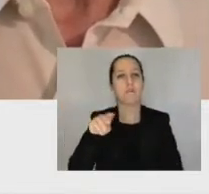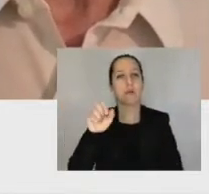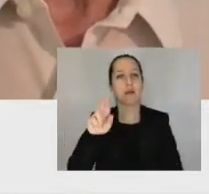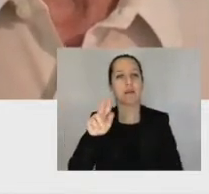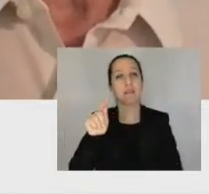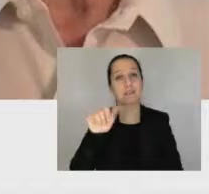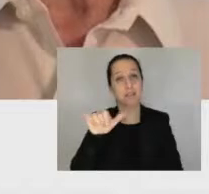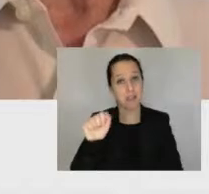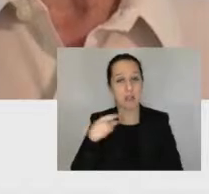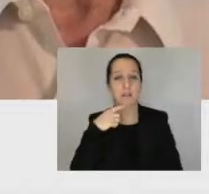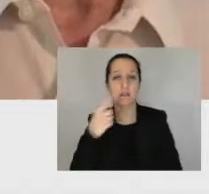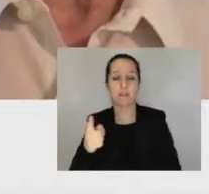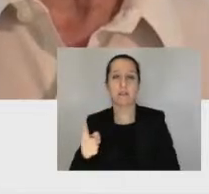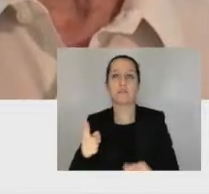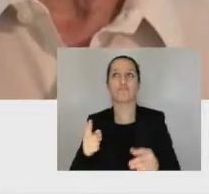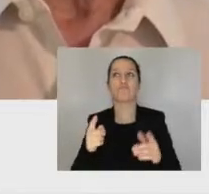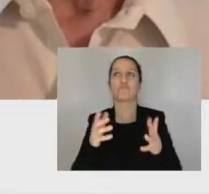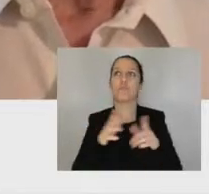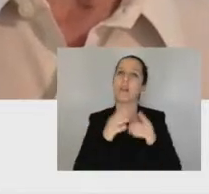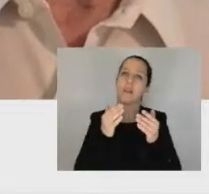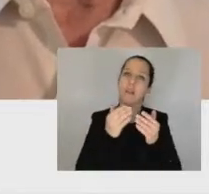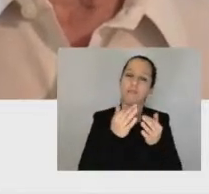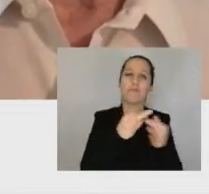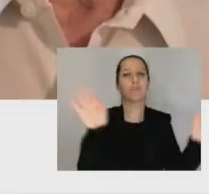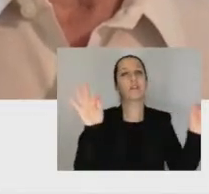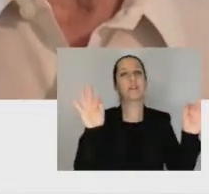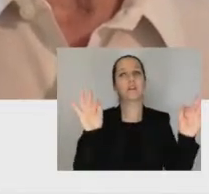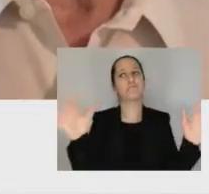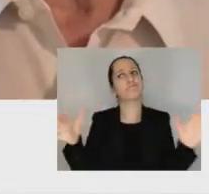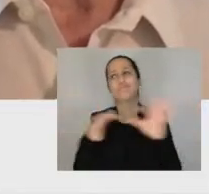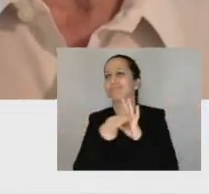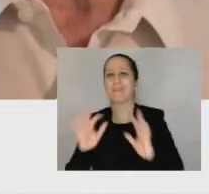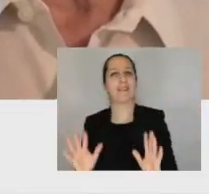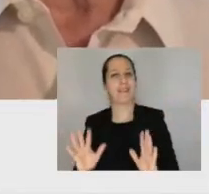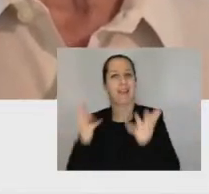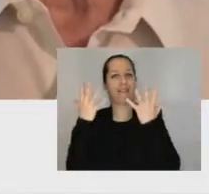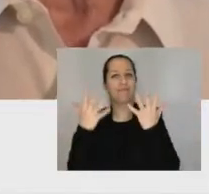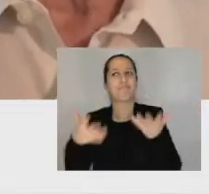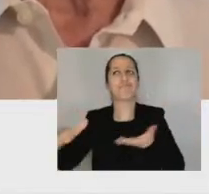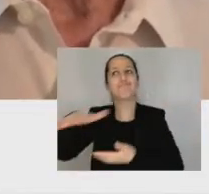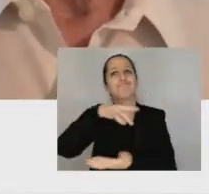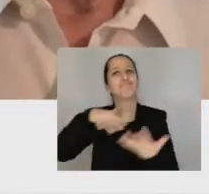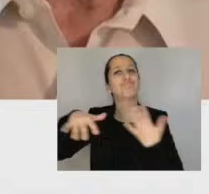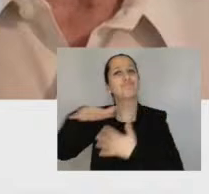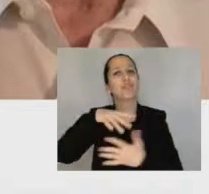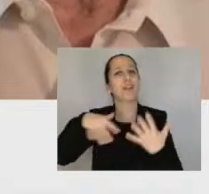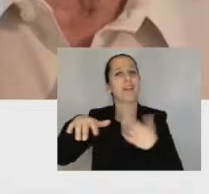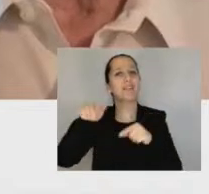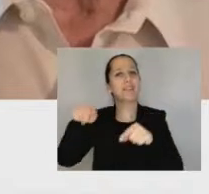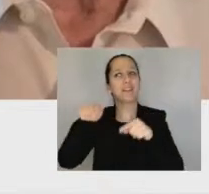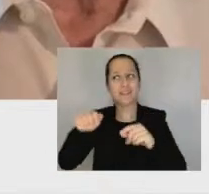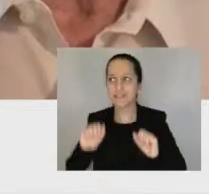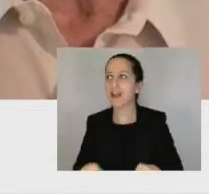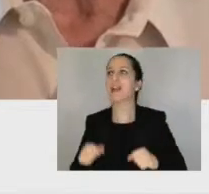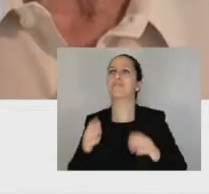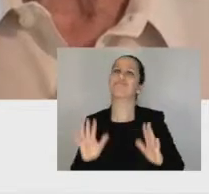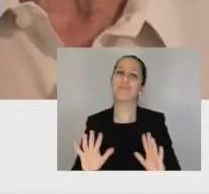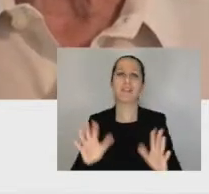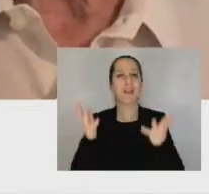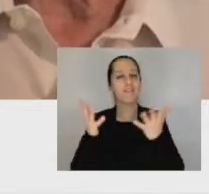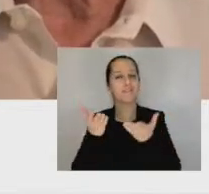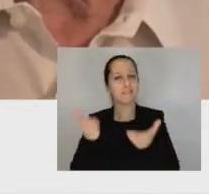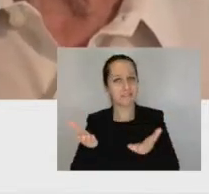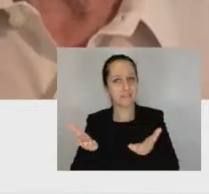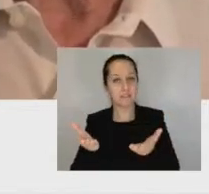of the society are able to lead. We not only value living well and satisfactory, but also appreciate having